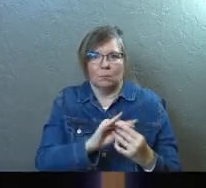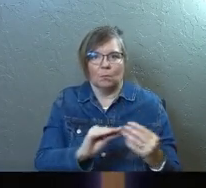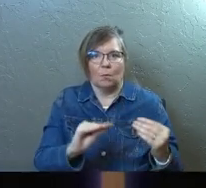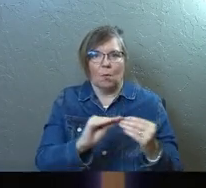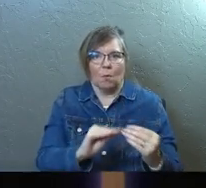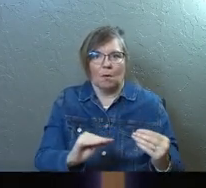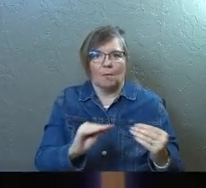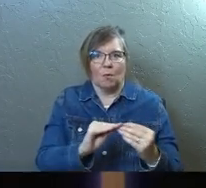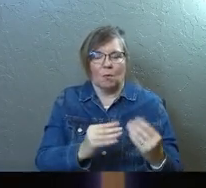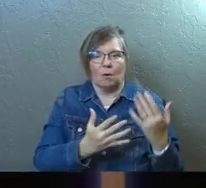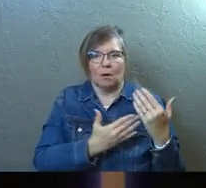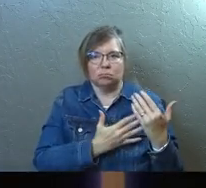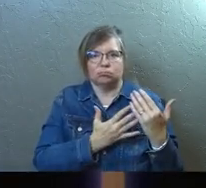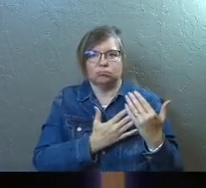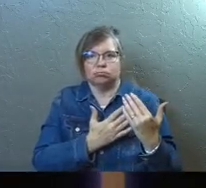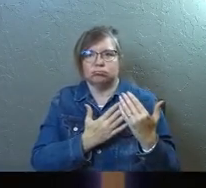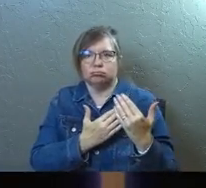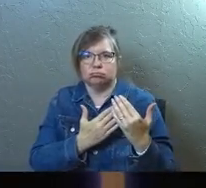in.